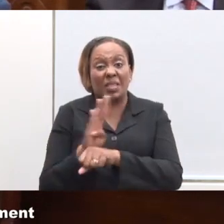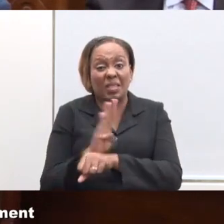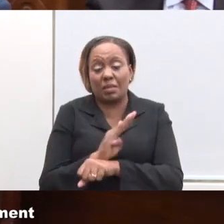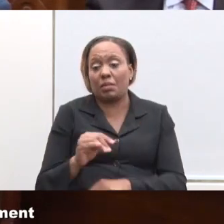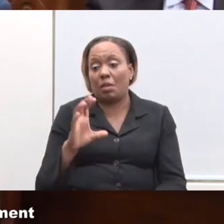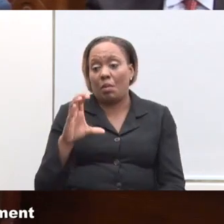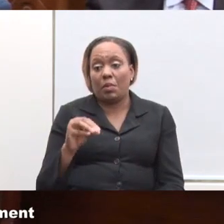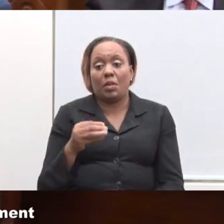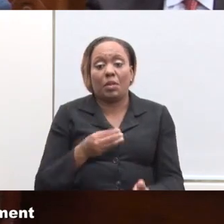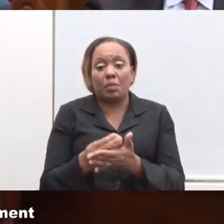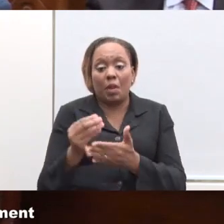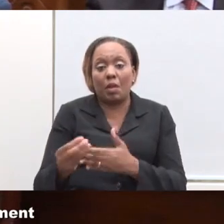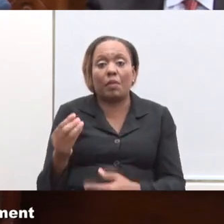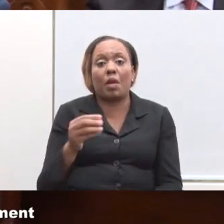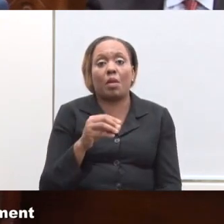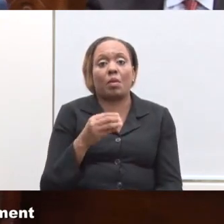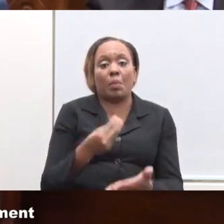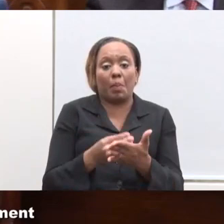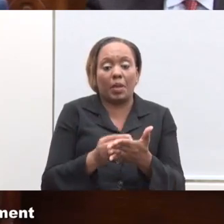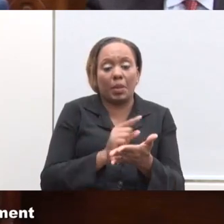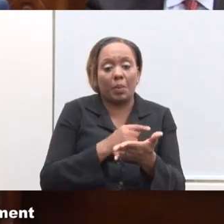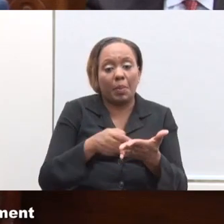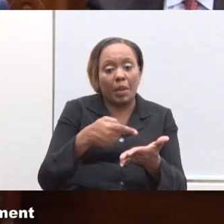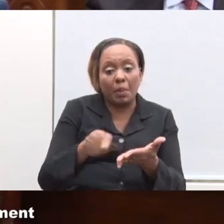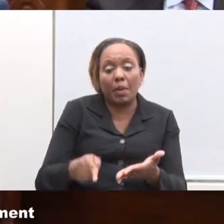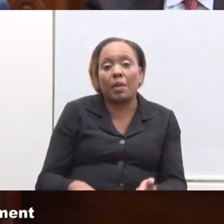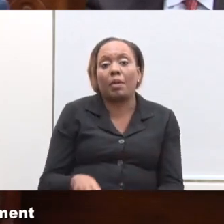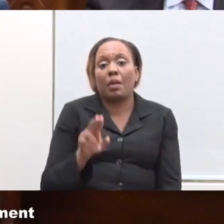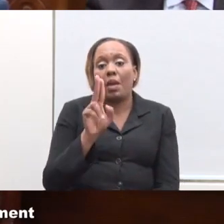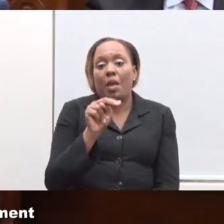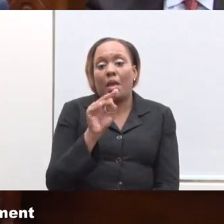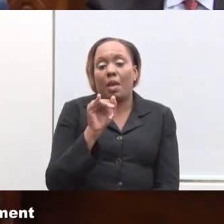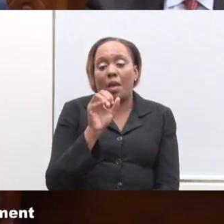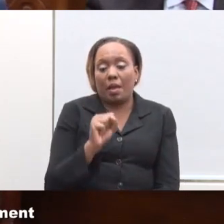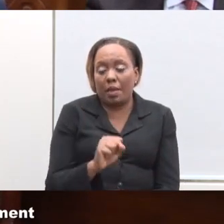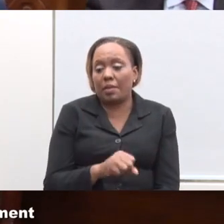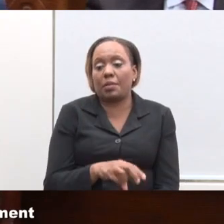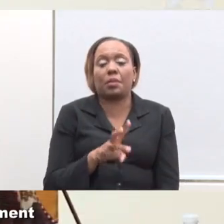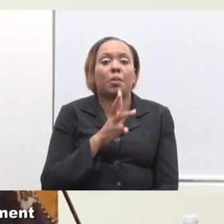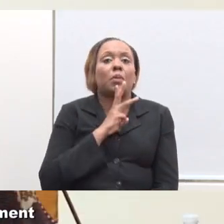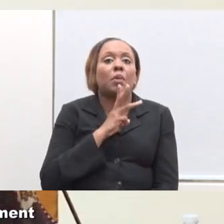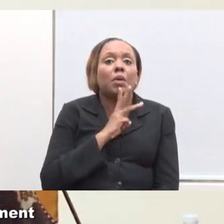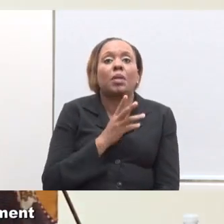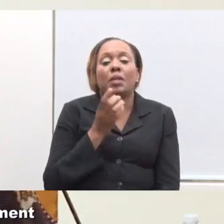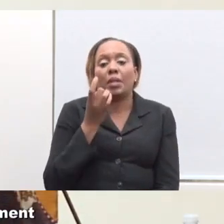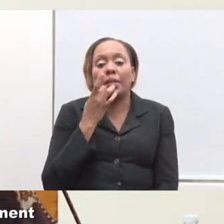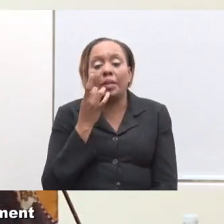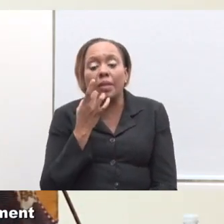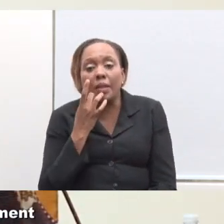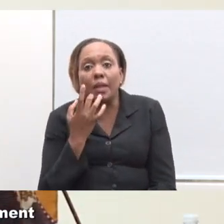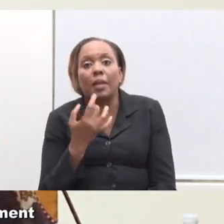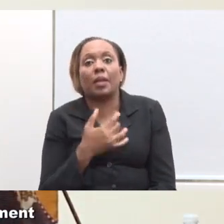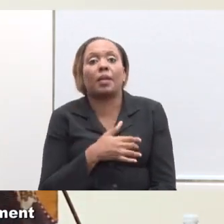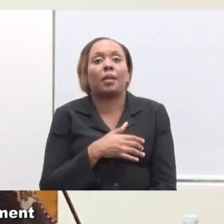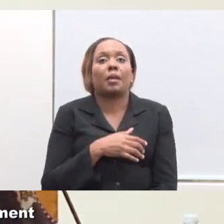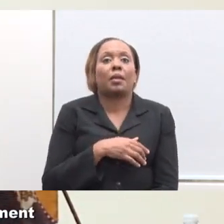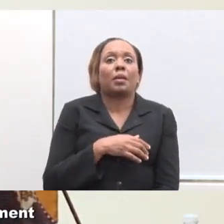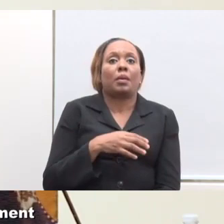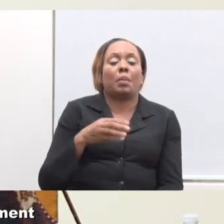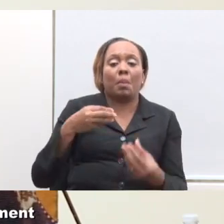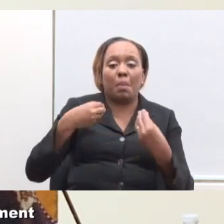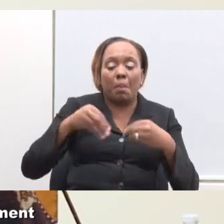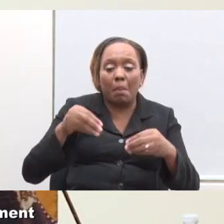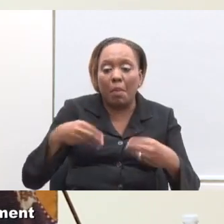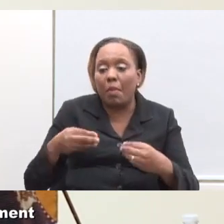NIS, debt service, utilities, supplies, marketing, and